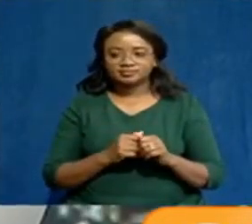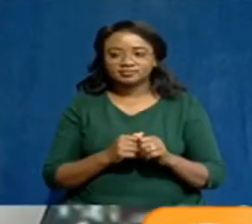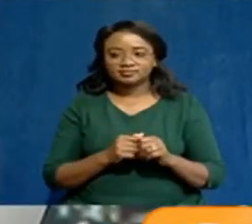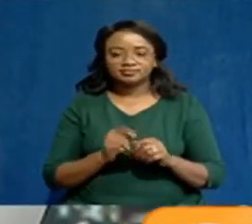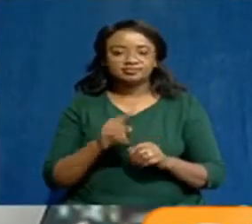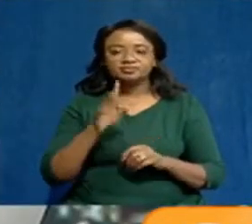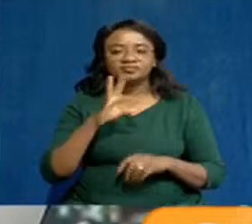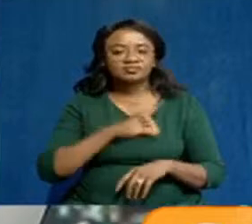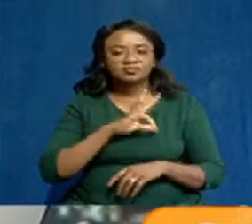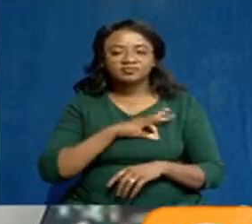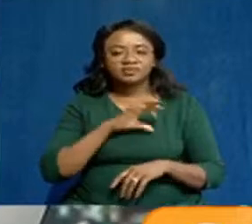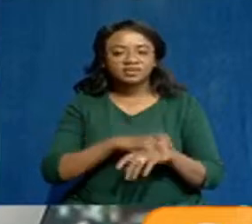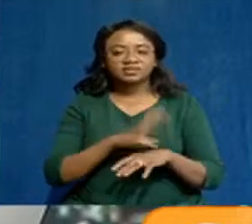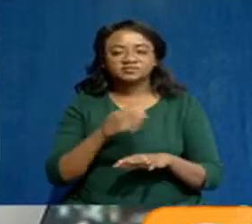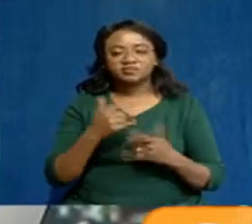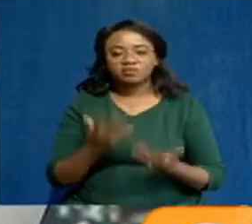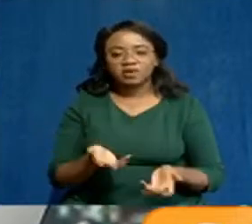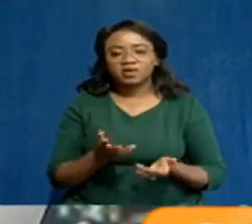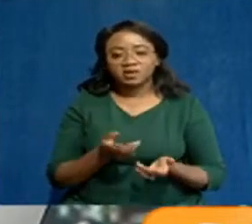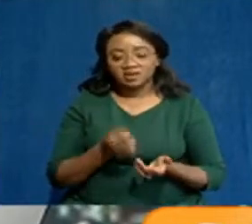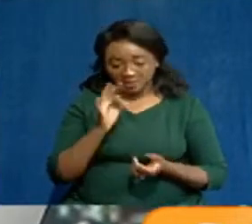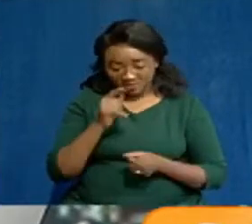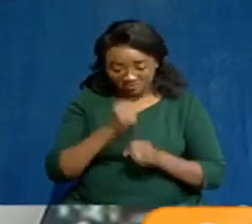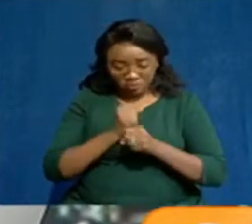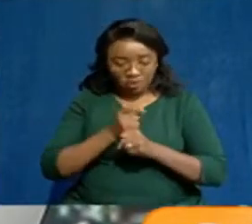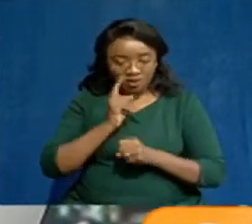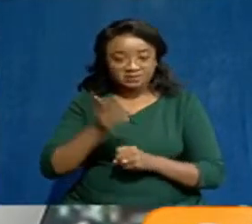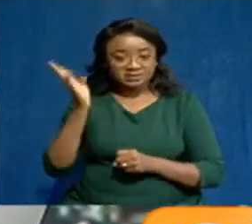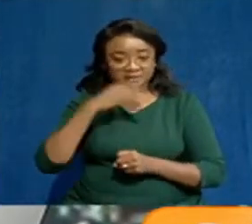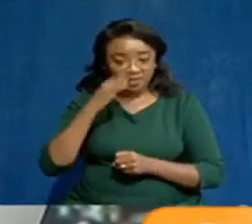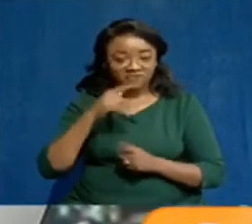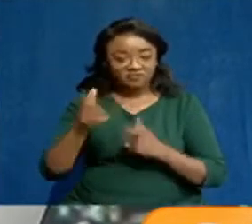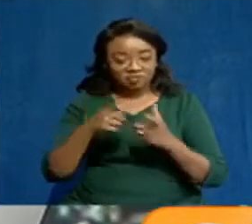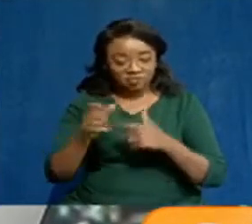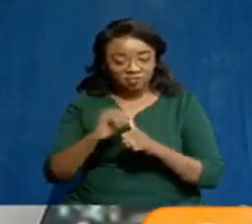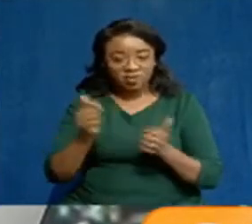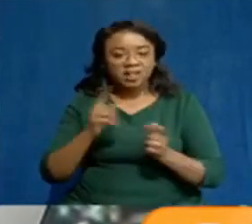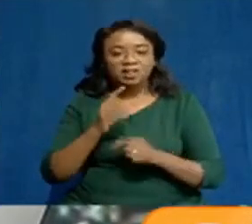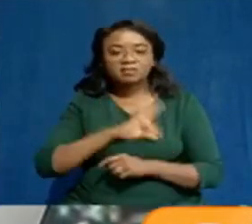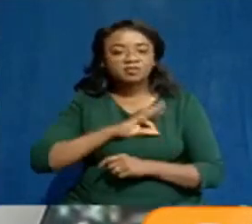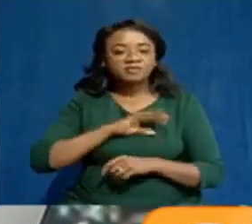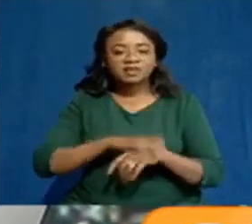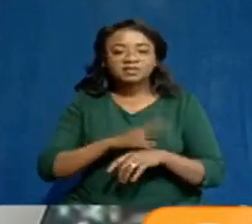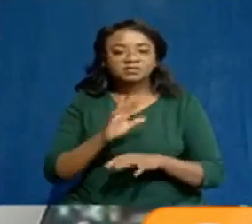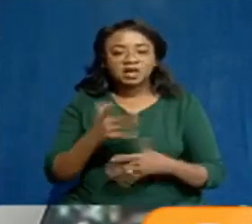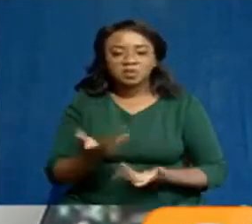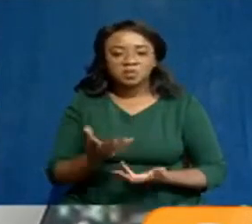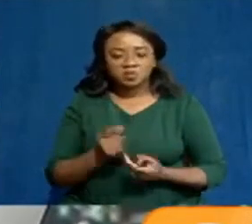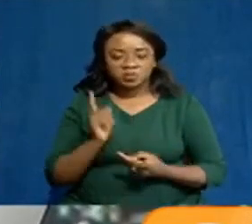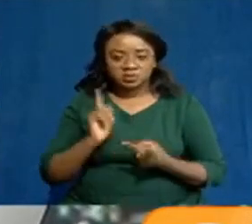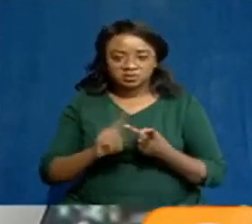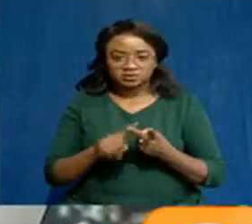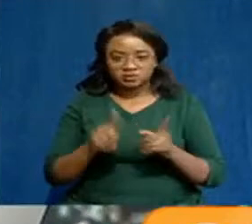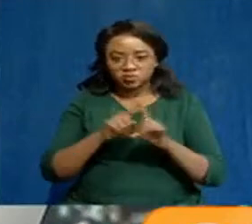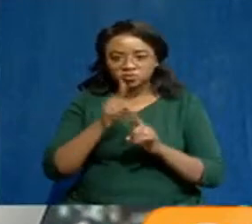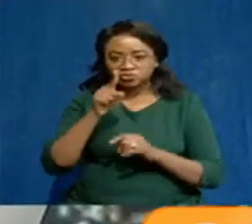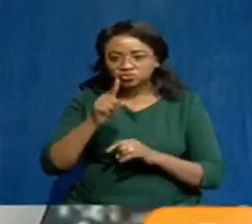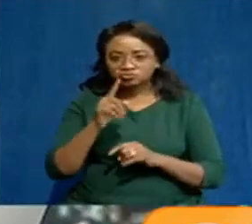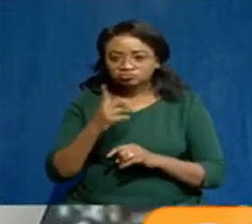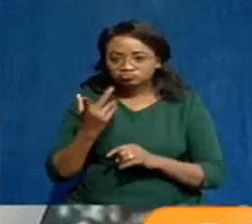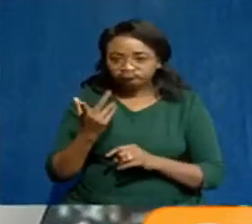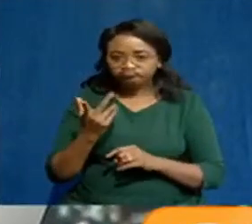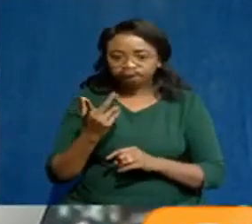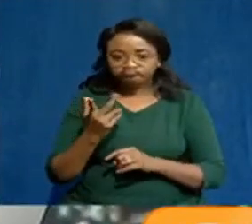money from trash? This is the question I get from people all the time. And also, how do you see your contribution evolving over time? You're already dealing with